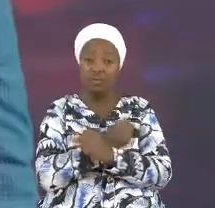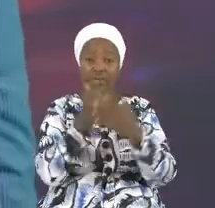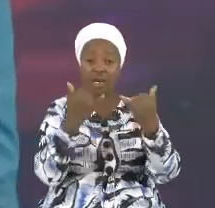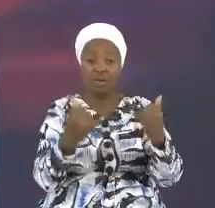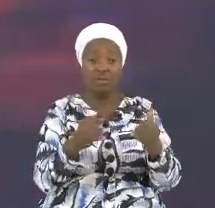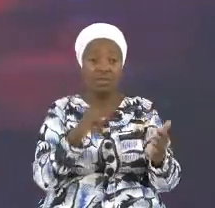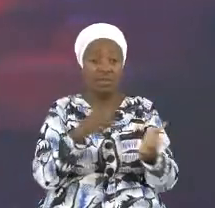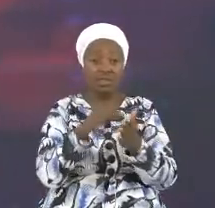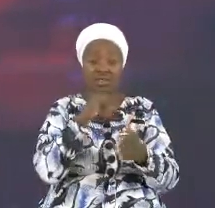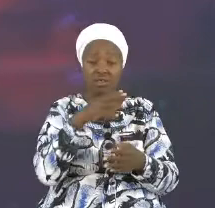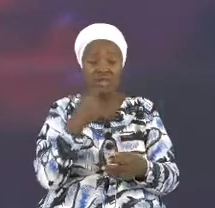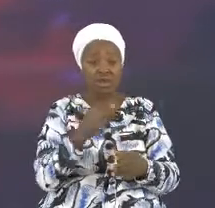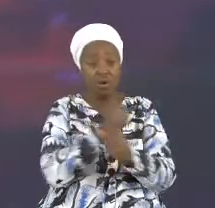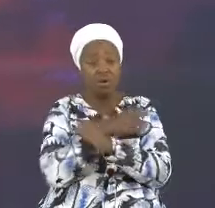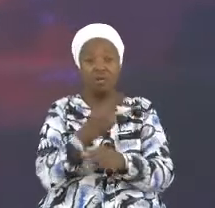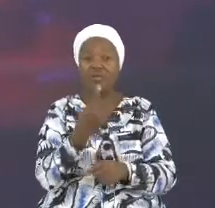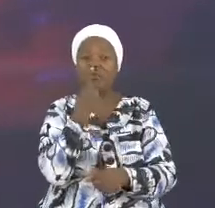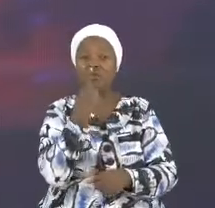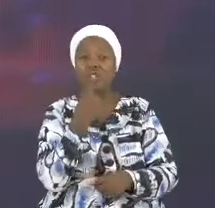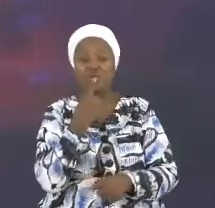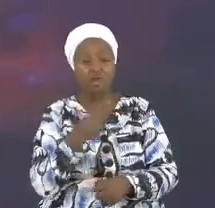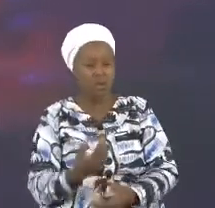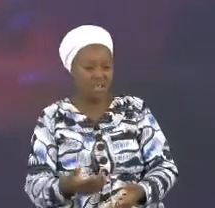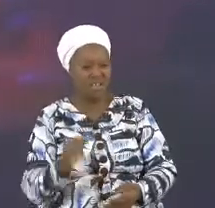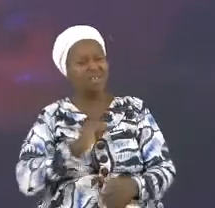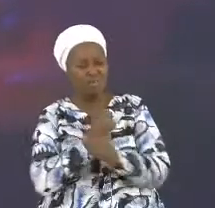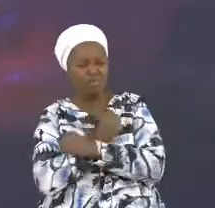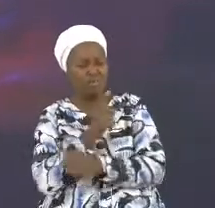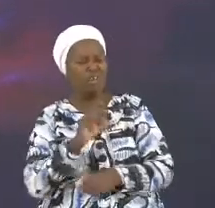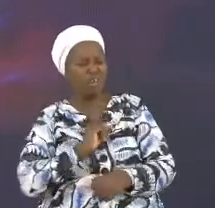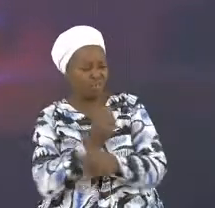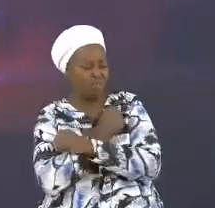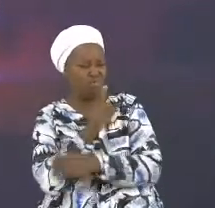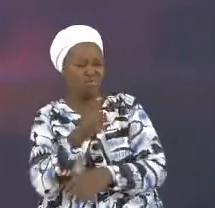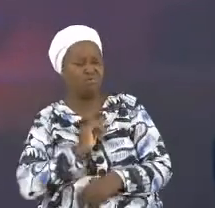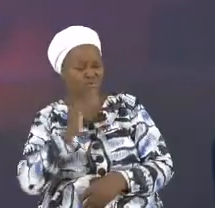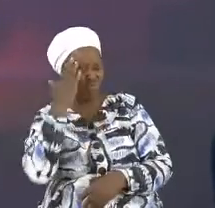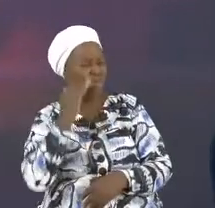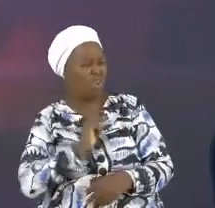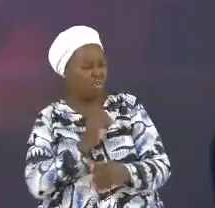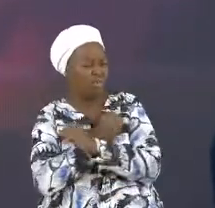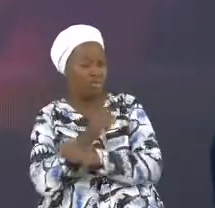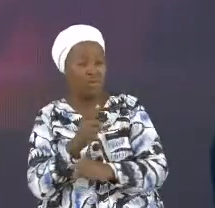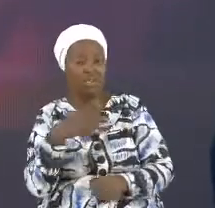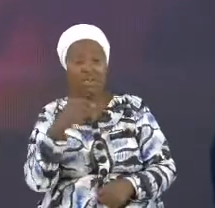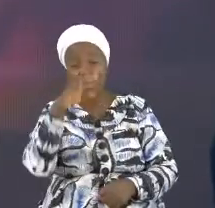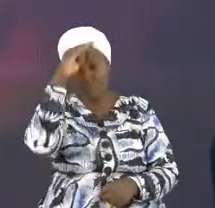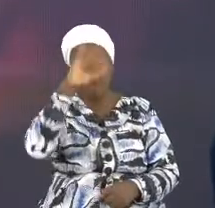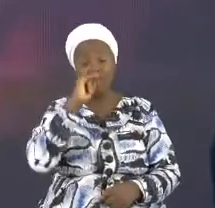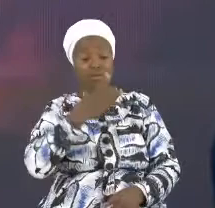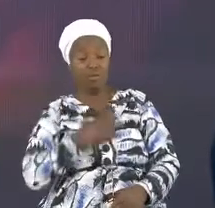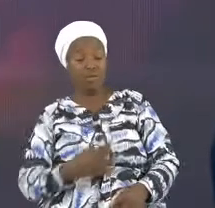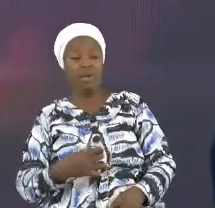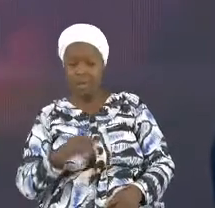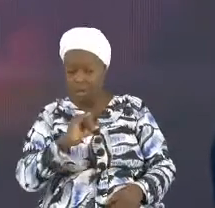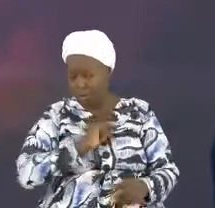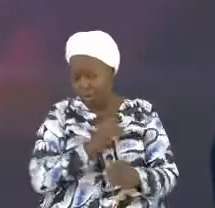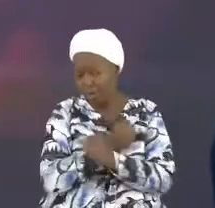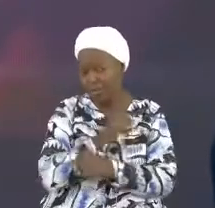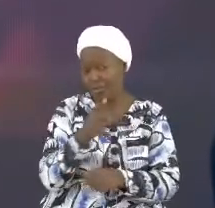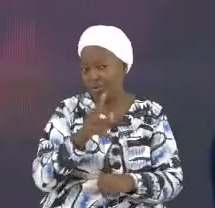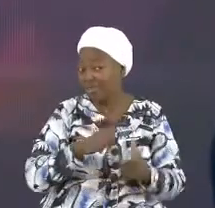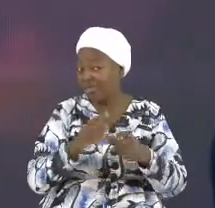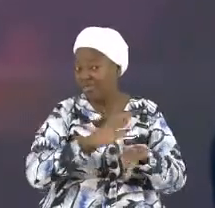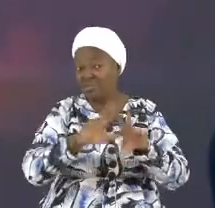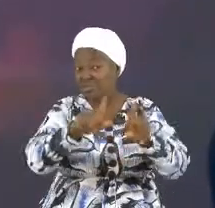you, I love you, I love you. The man is hungry, I love you, and you don't provide food. The